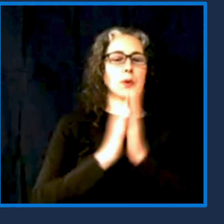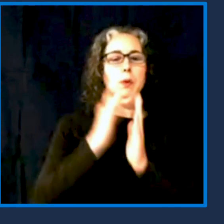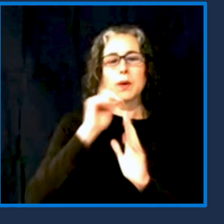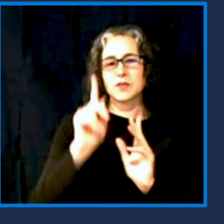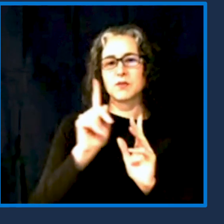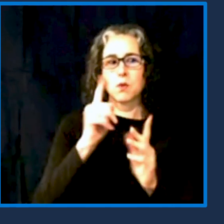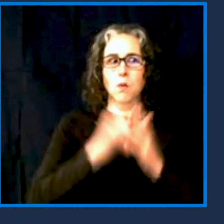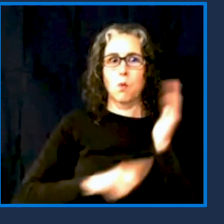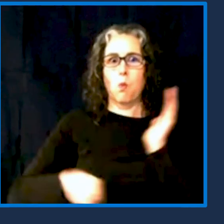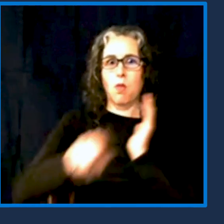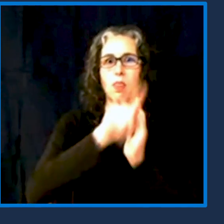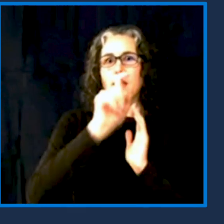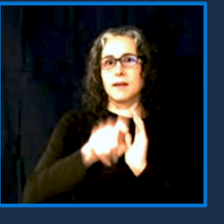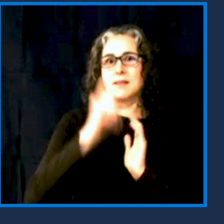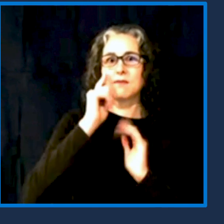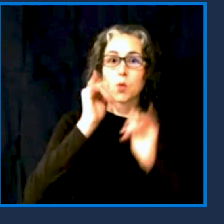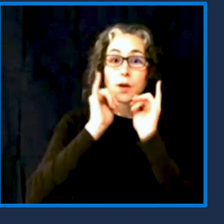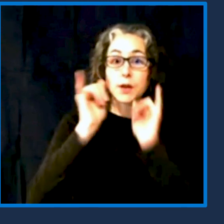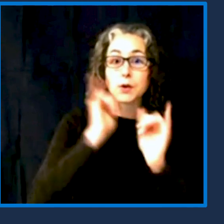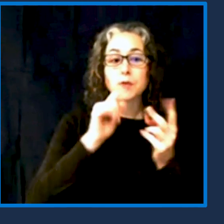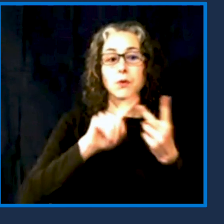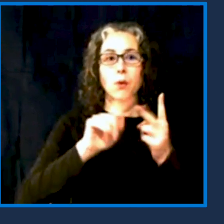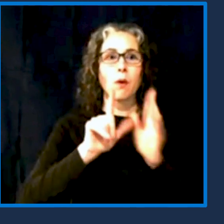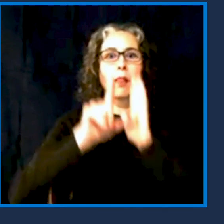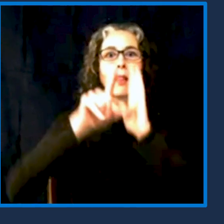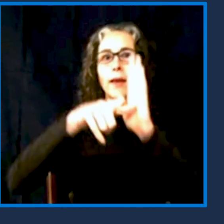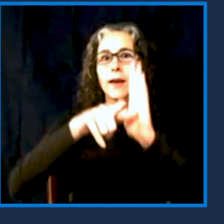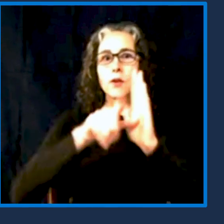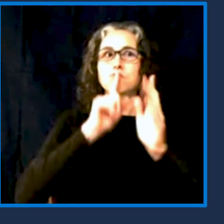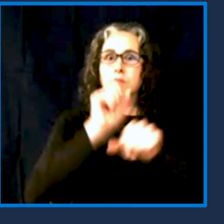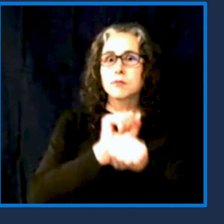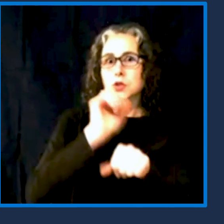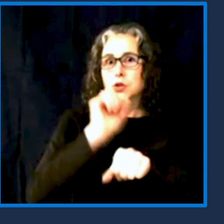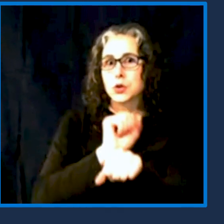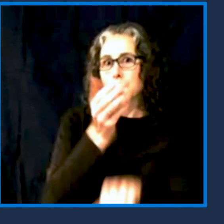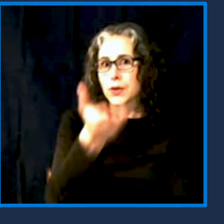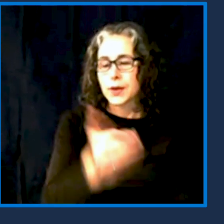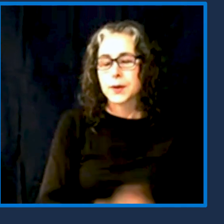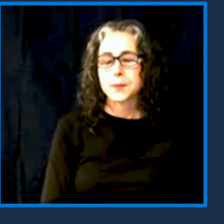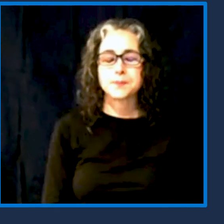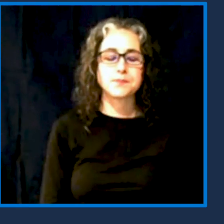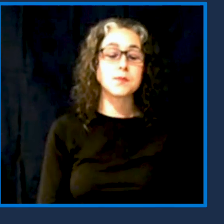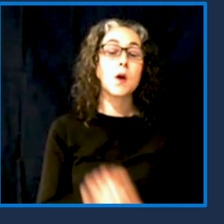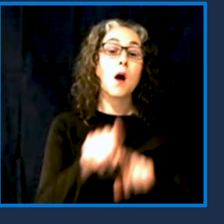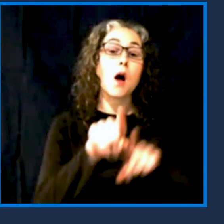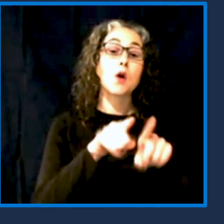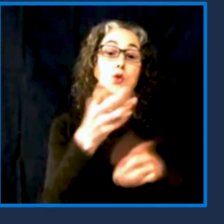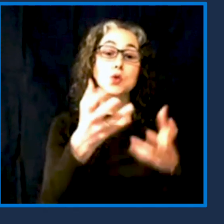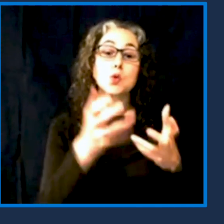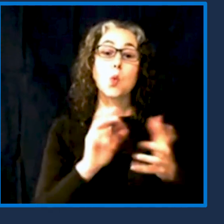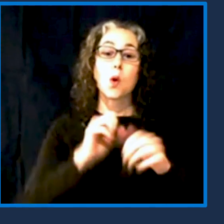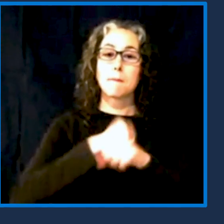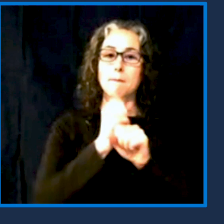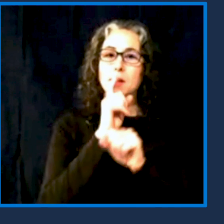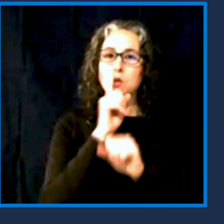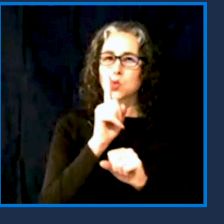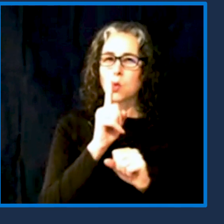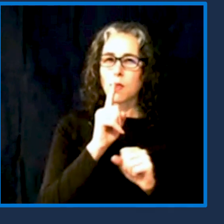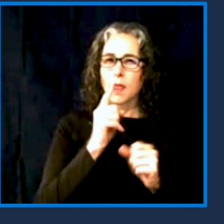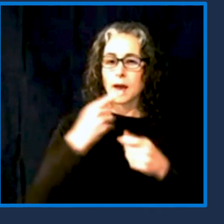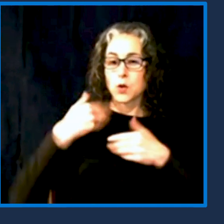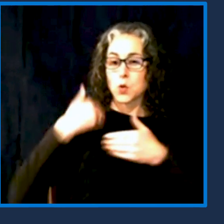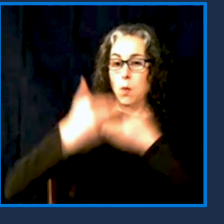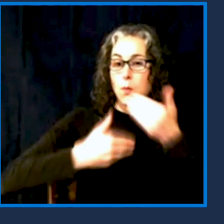need to be successful in an interview or later on in their job. You also want to ensure that you have multiple points in your